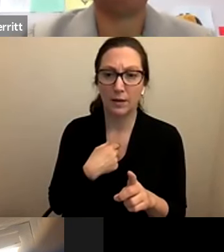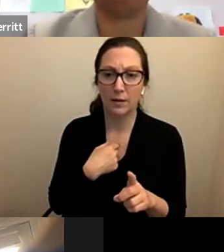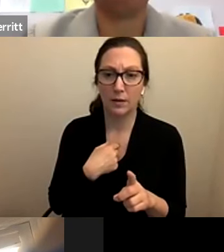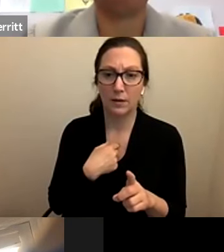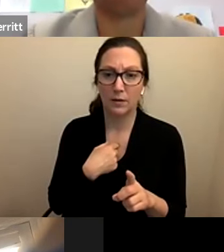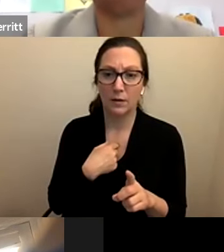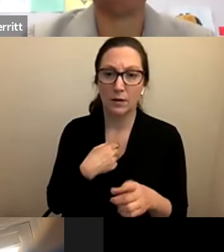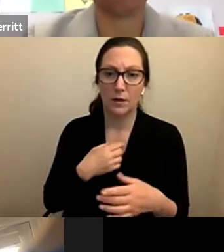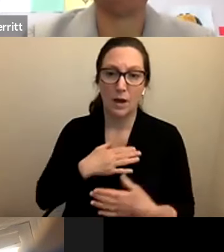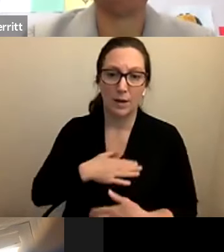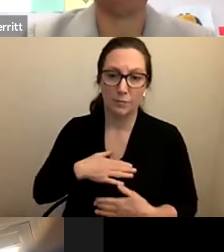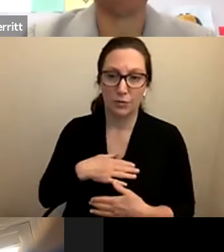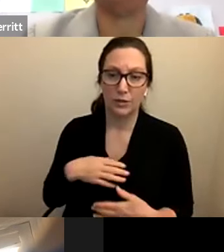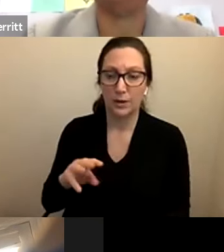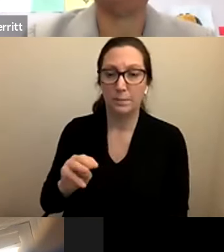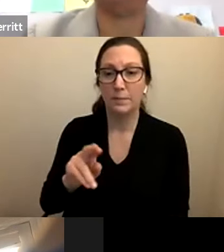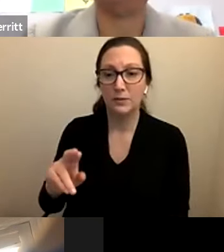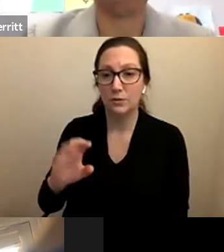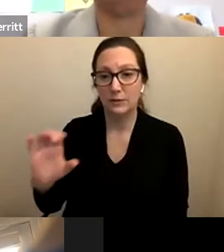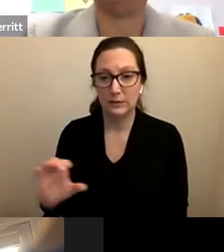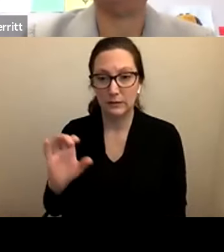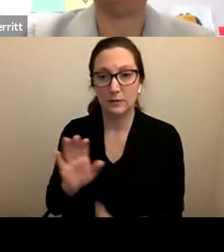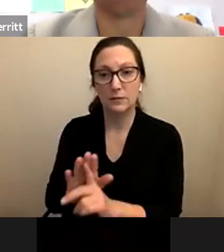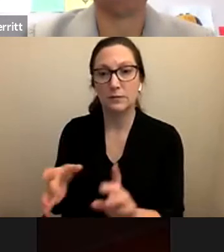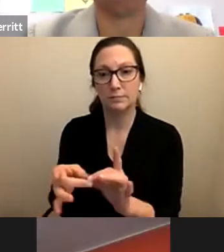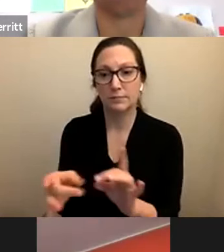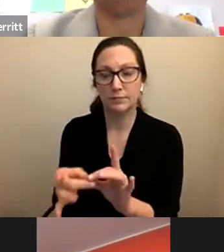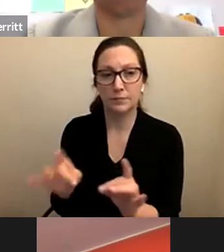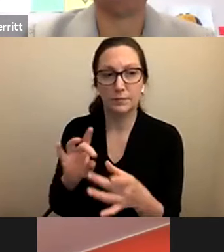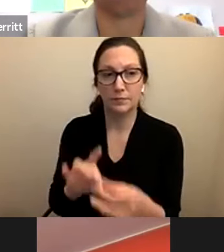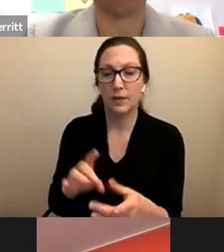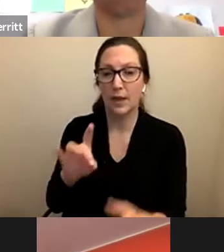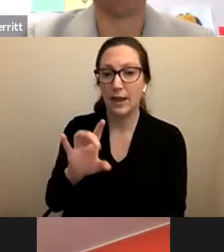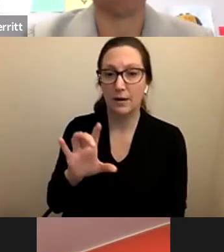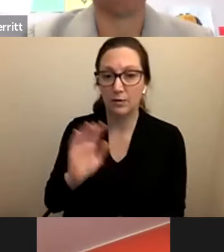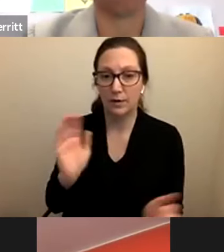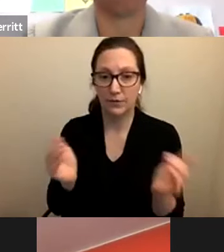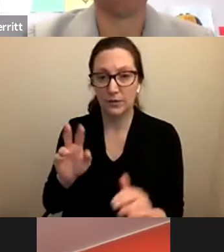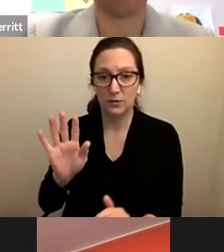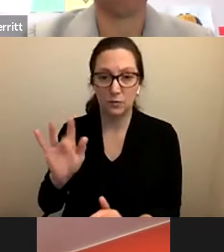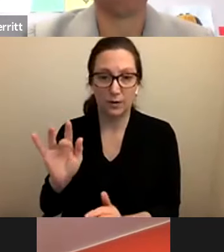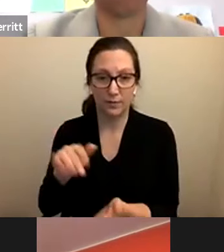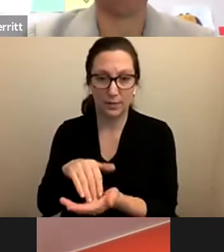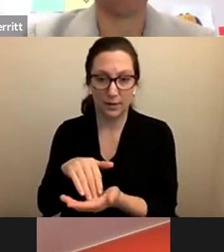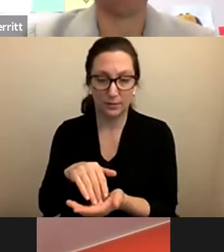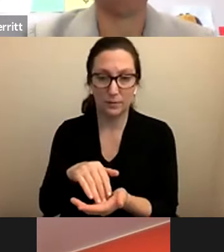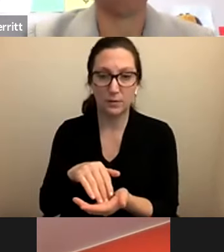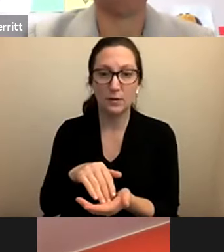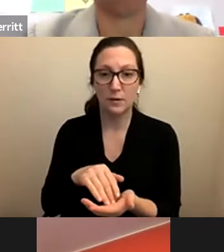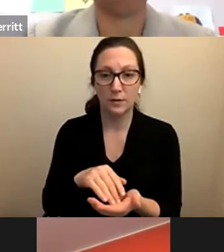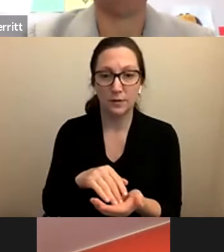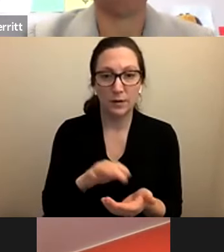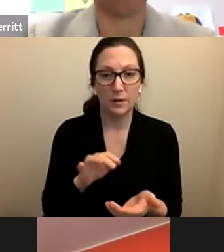I appreciate Mr. Contemposis's remark about the 800 versus the 25,000. I would